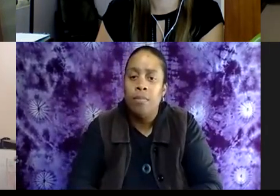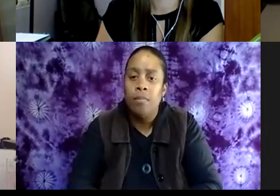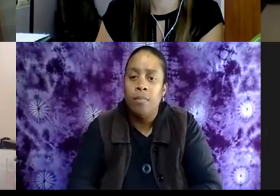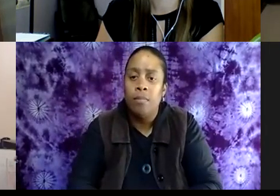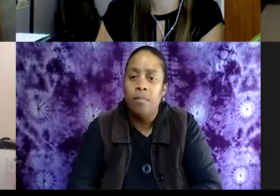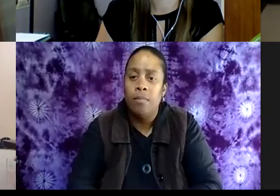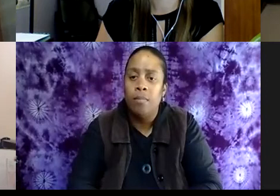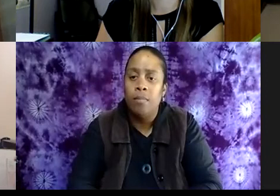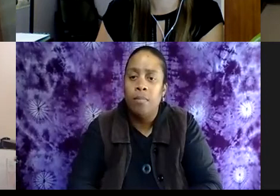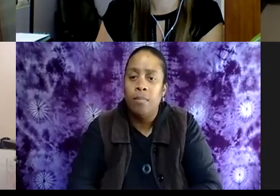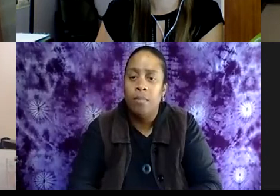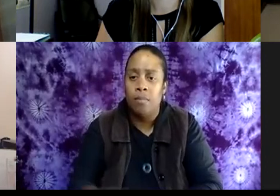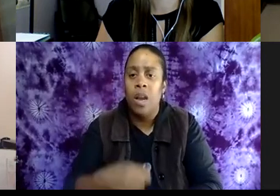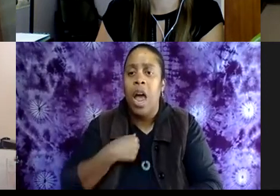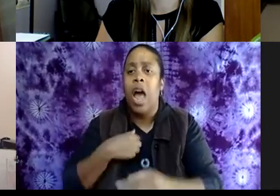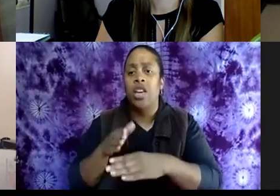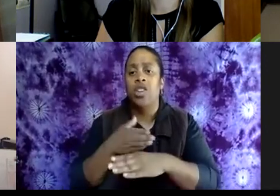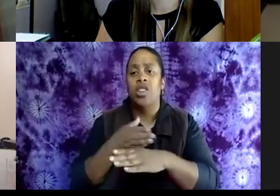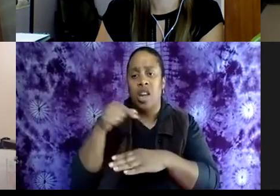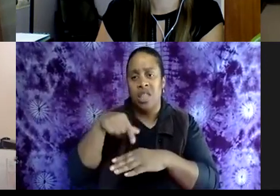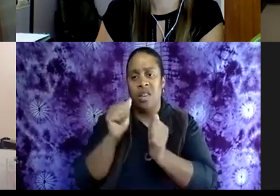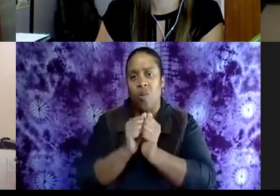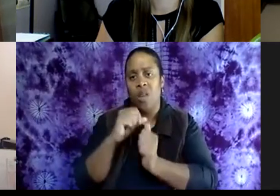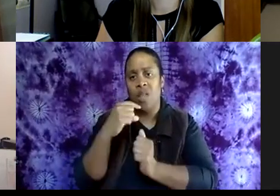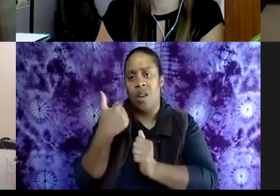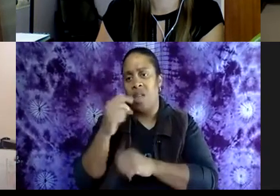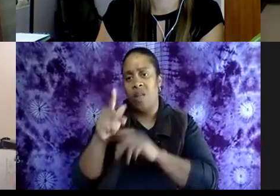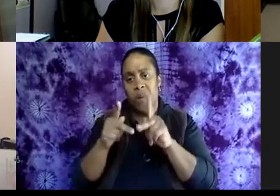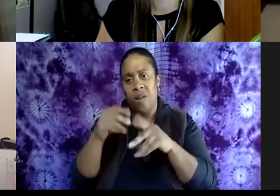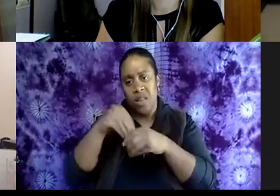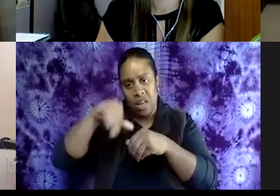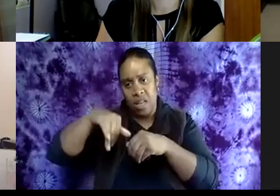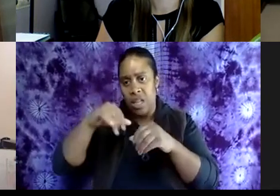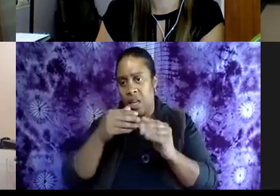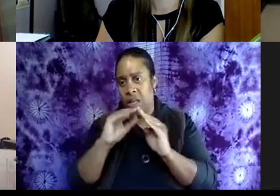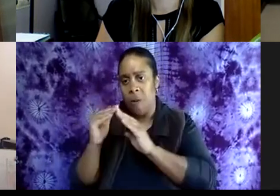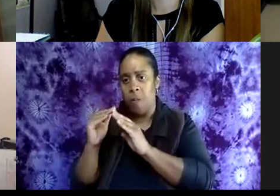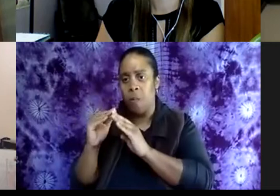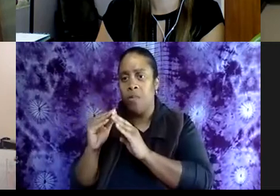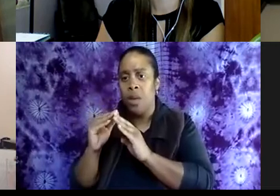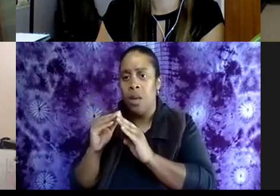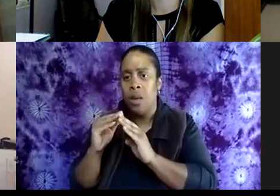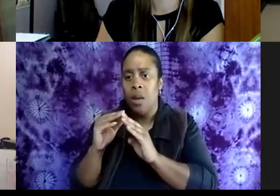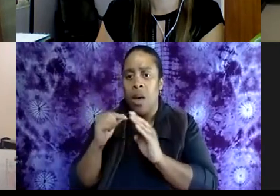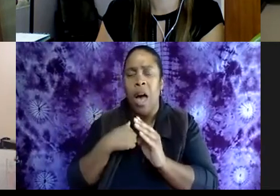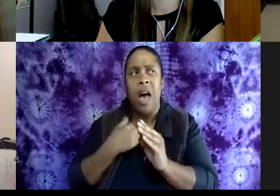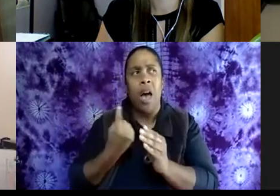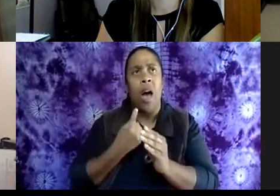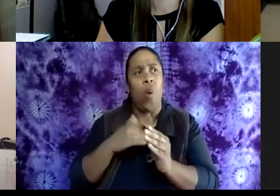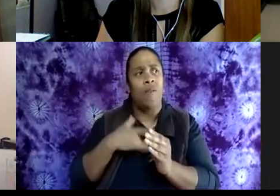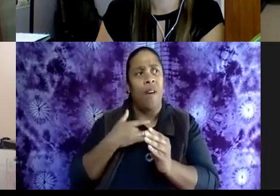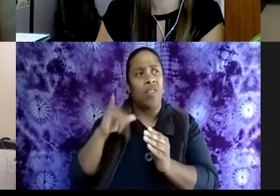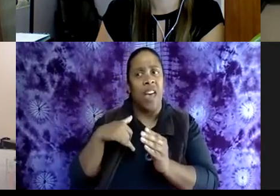I did share this with someone else that's within this community. And while I've always felt that it's a